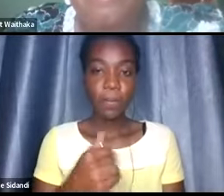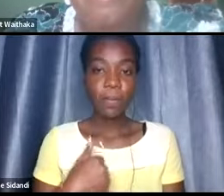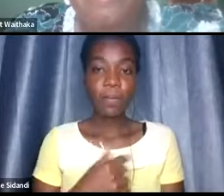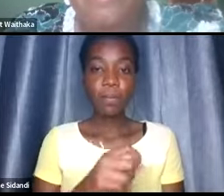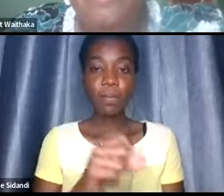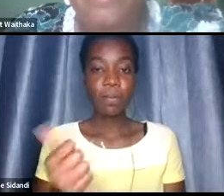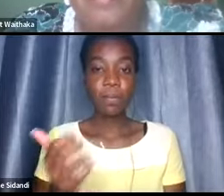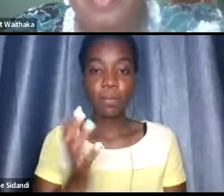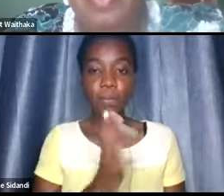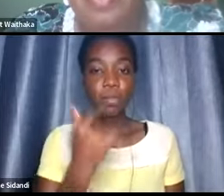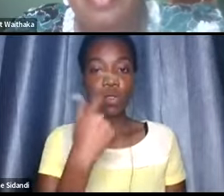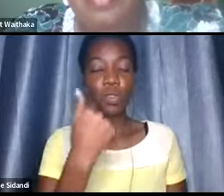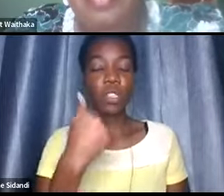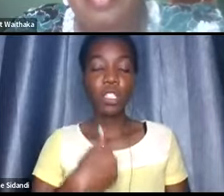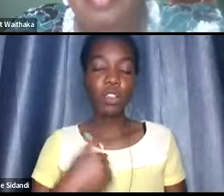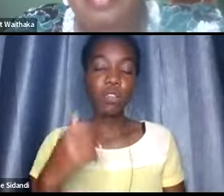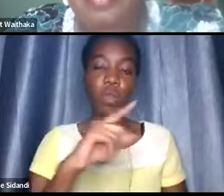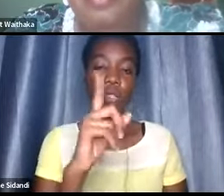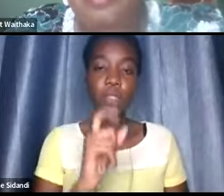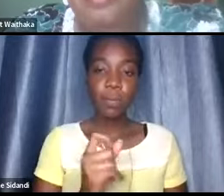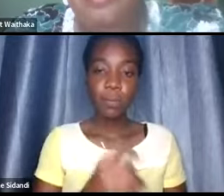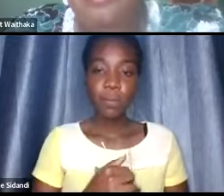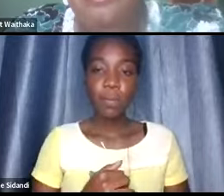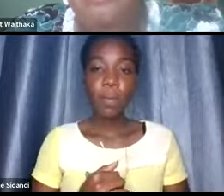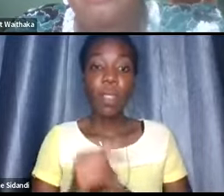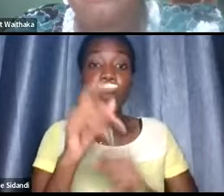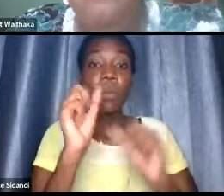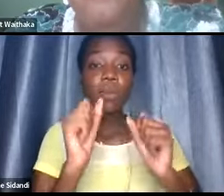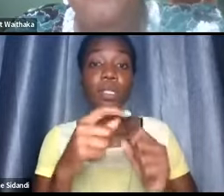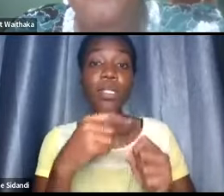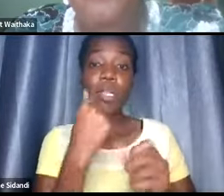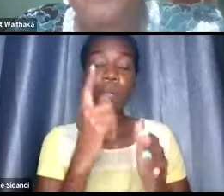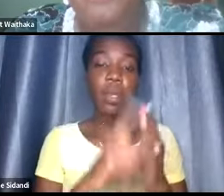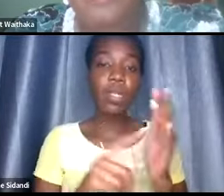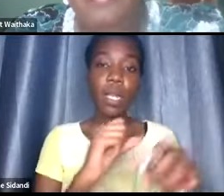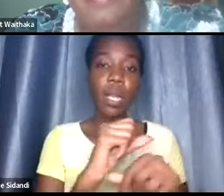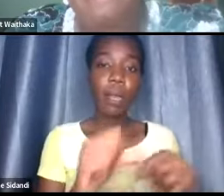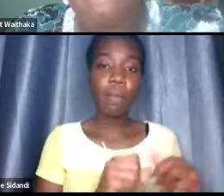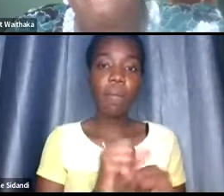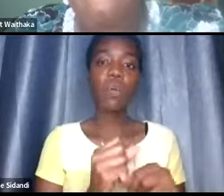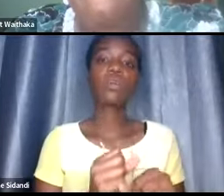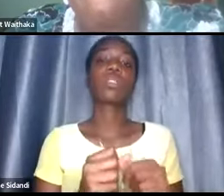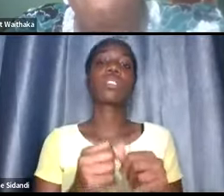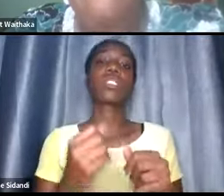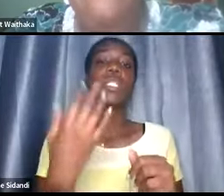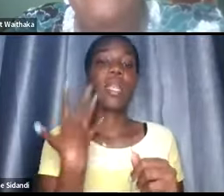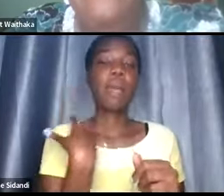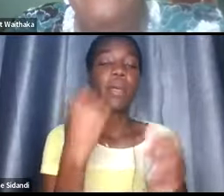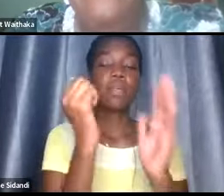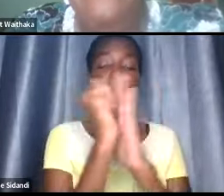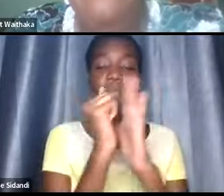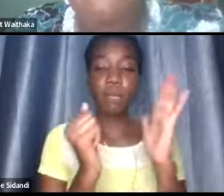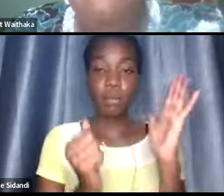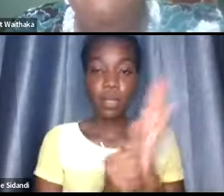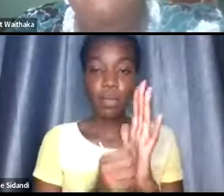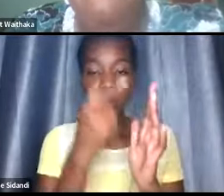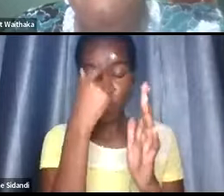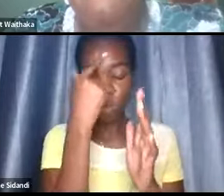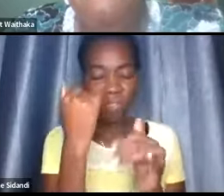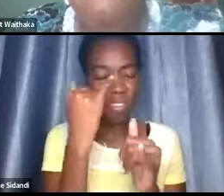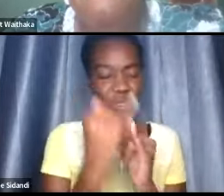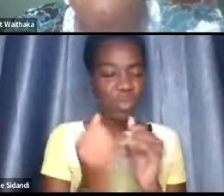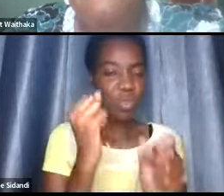another question. What can you say about cluster subjects when going to university? Because they end up doing courses not of